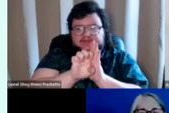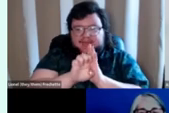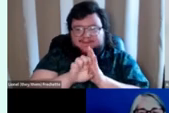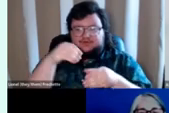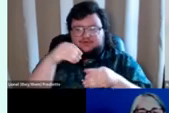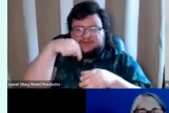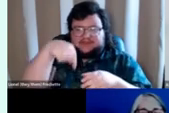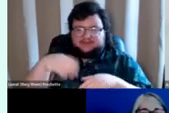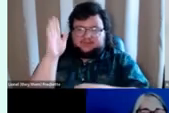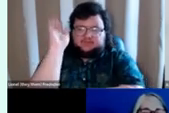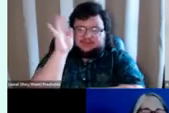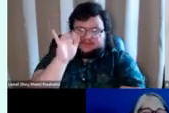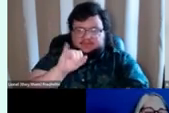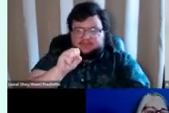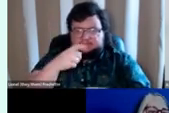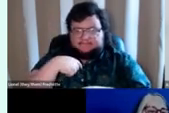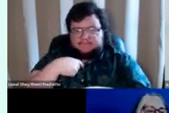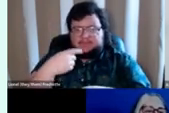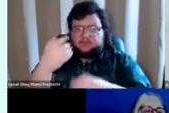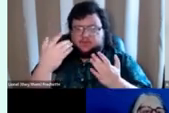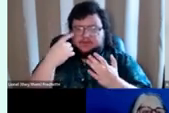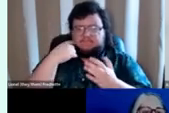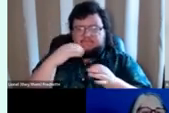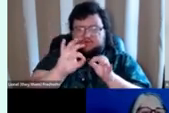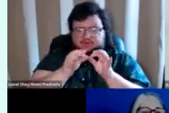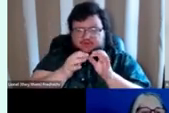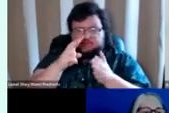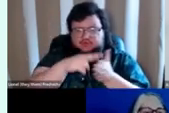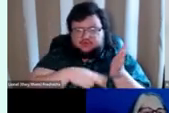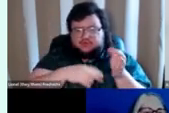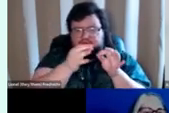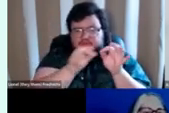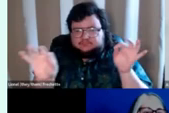So this is just an example of during this presentation of how,